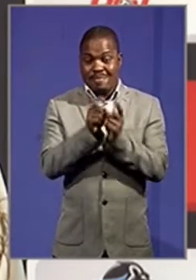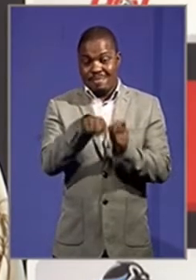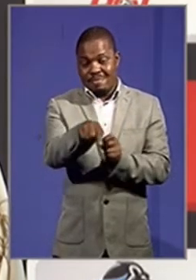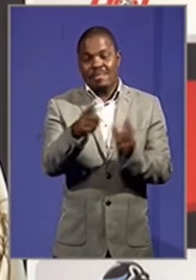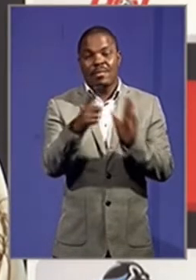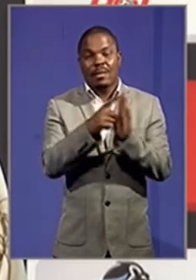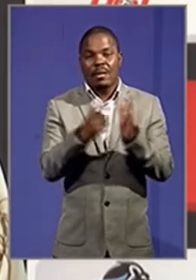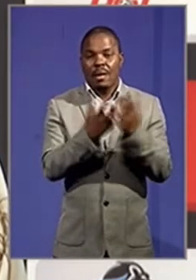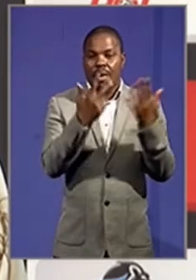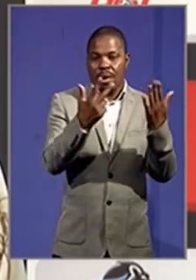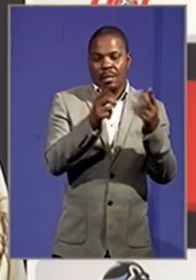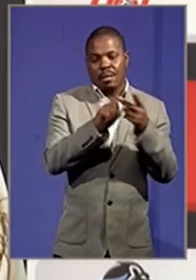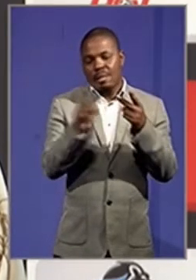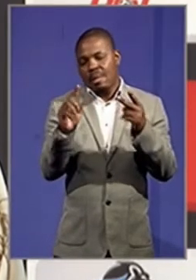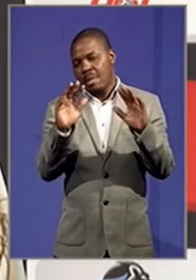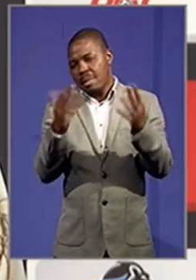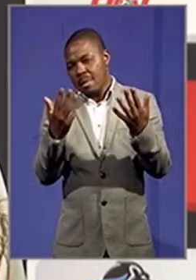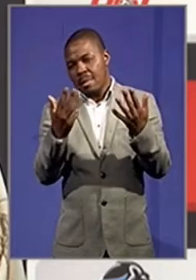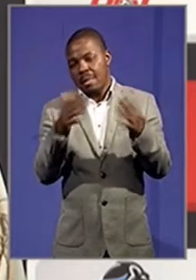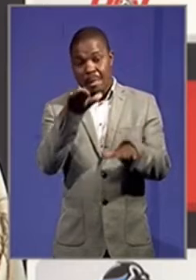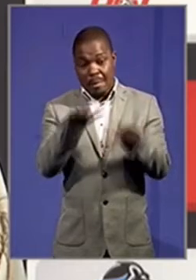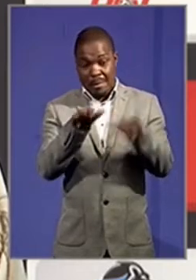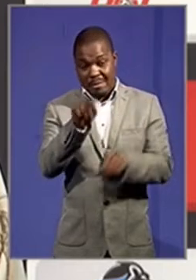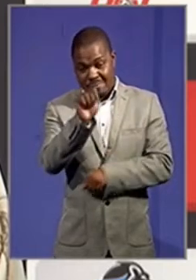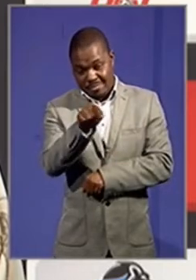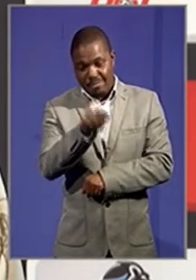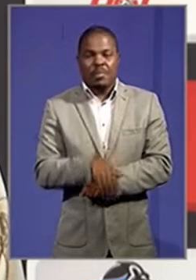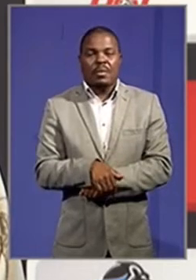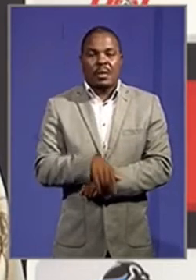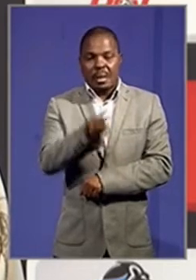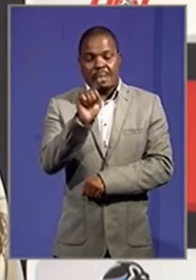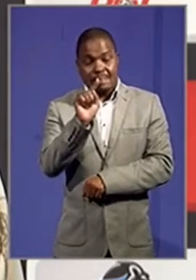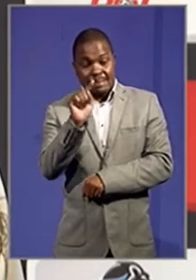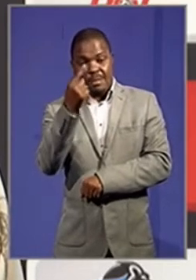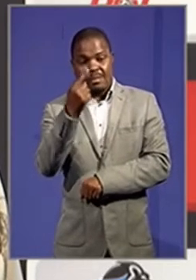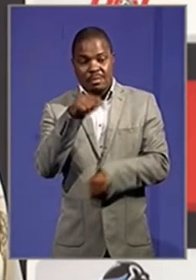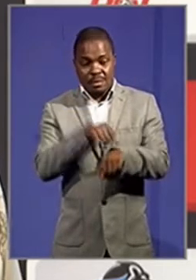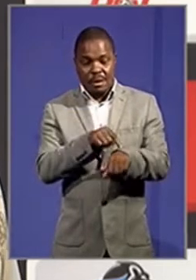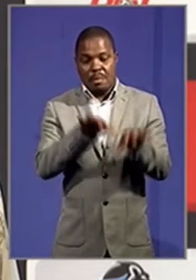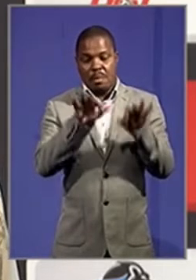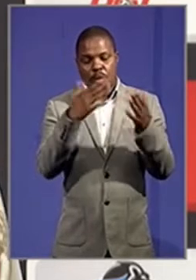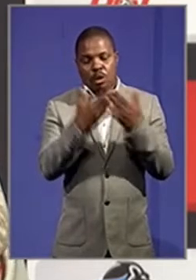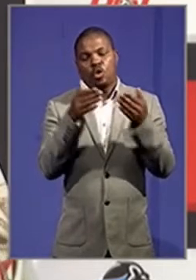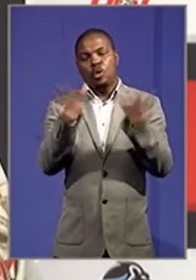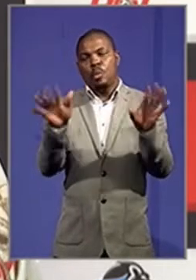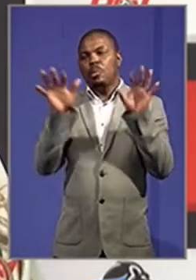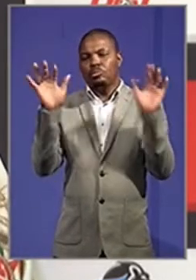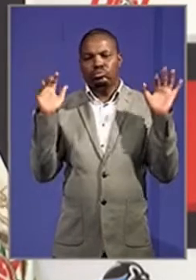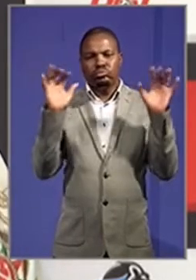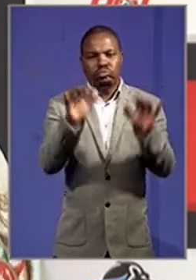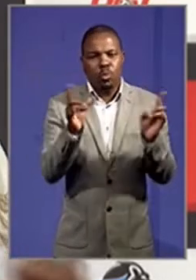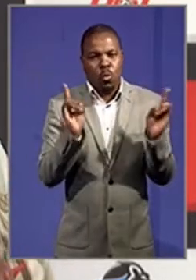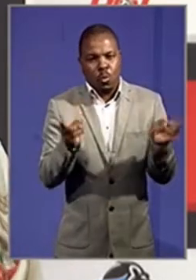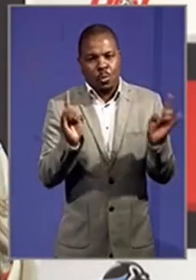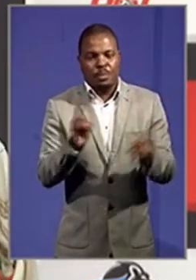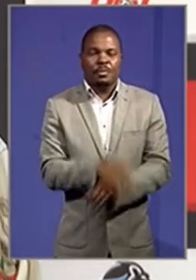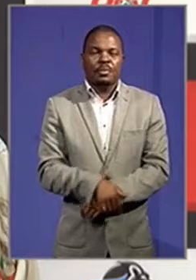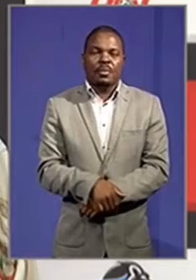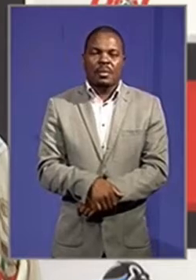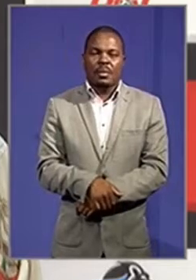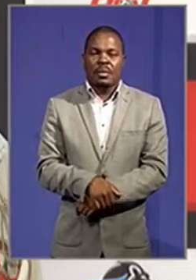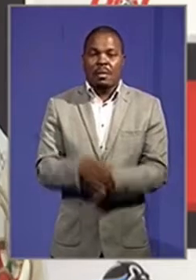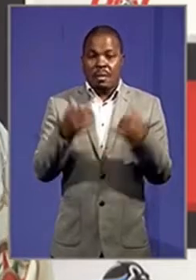of the 8th and 9th of April as the first matches that will be open to spectators.